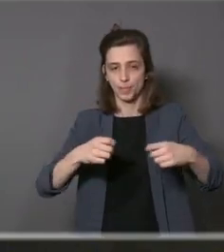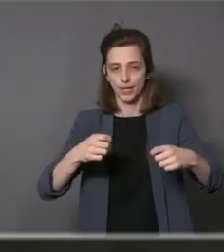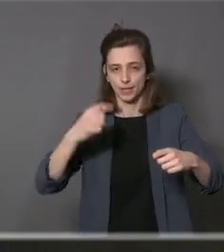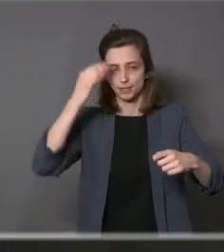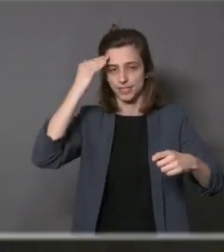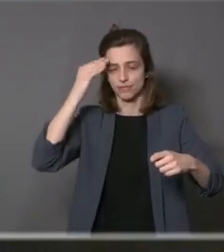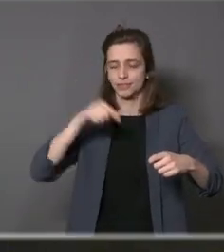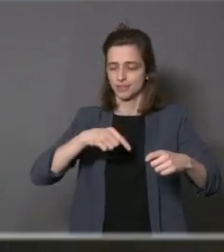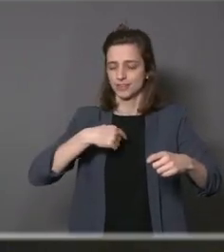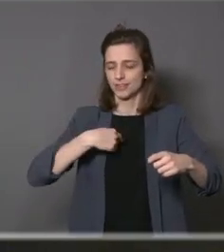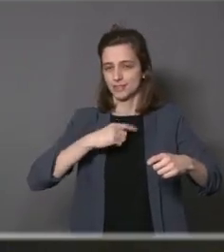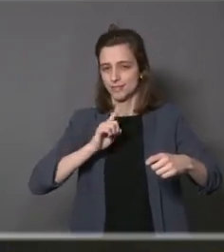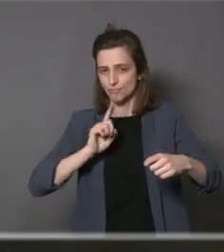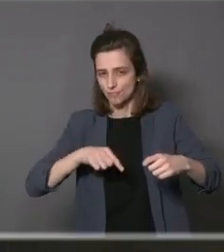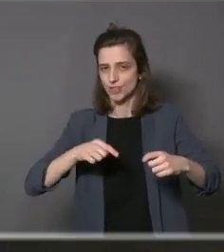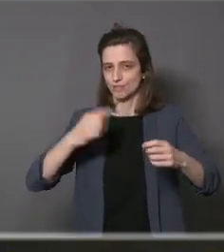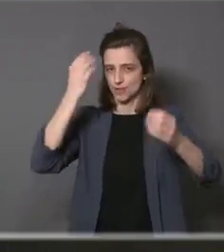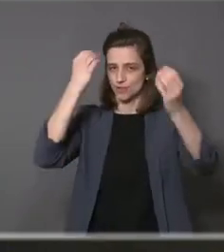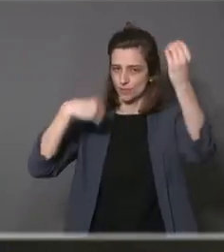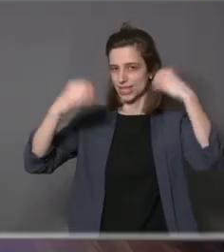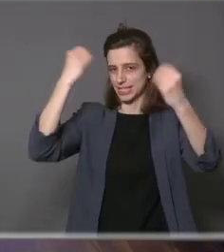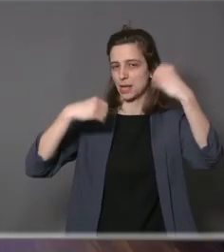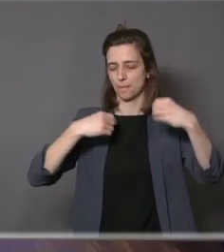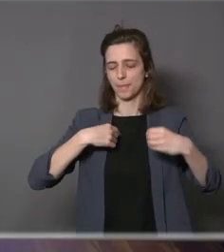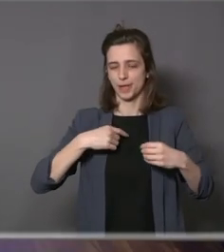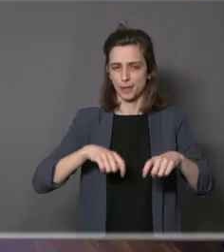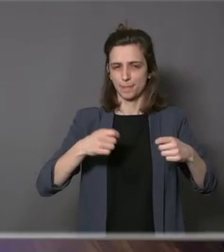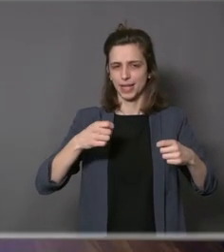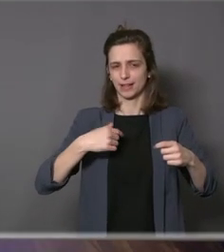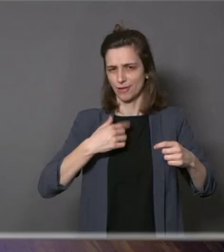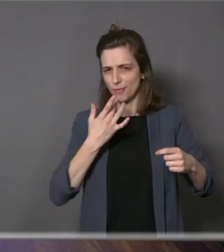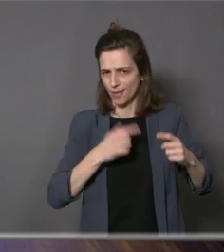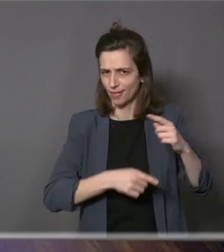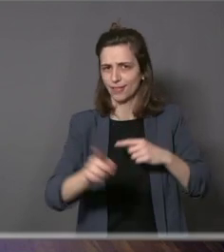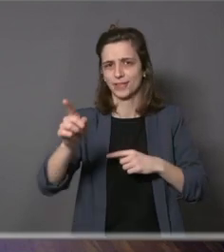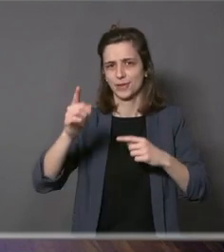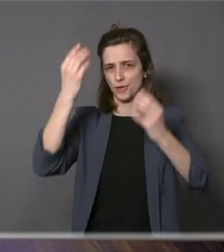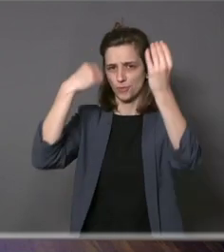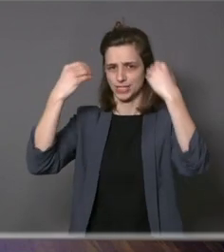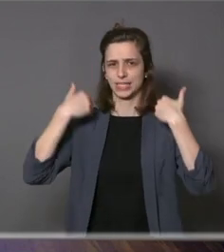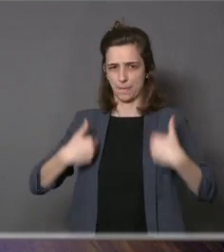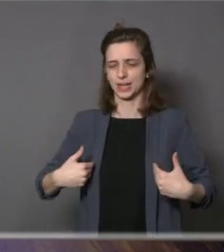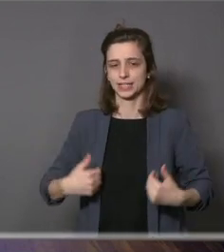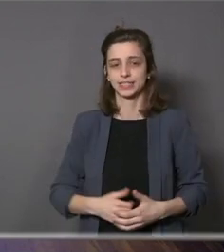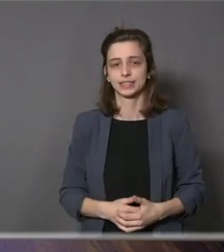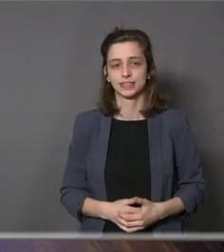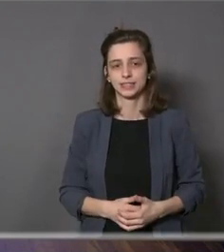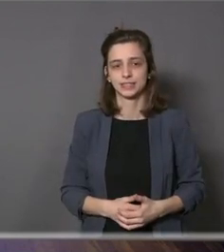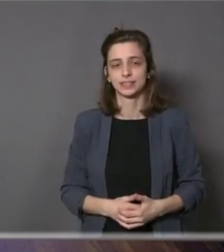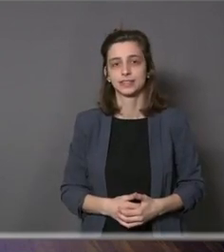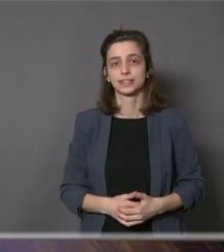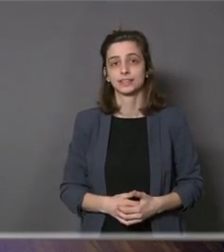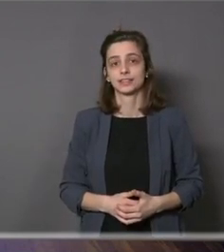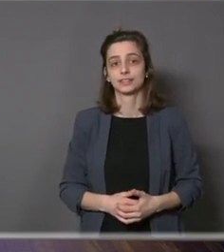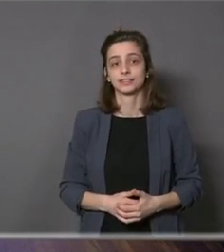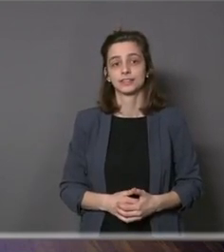focus, and pursue a career in basic research. Many ask me, don't you like clinical medicine? Don't you miss